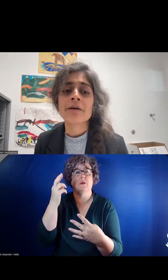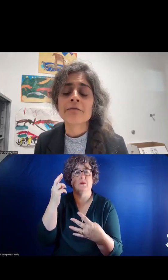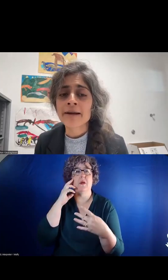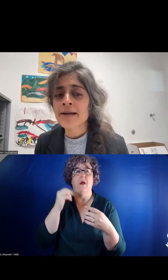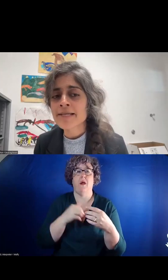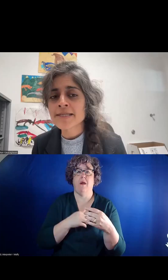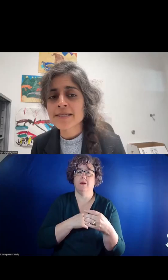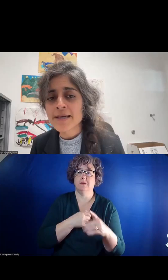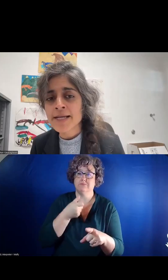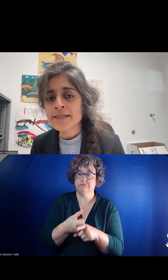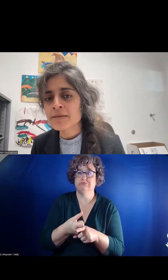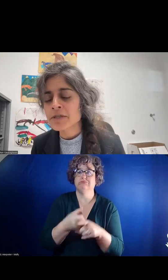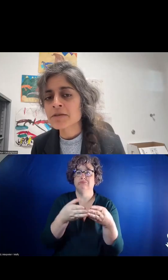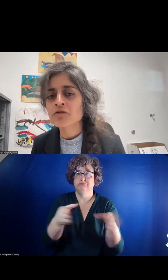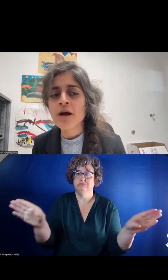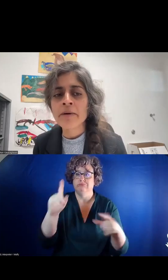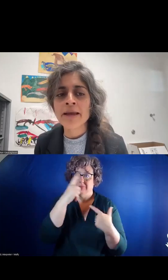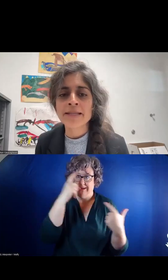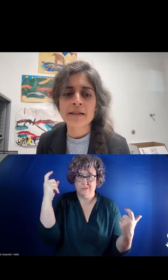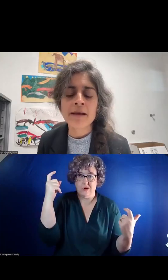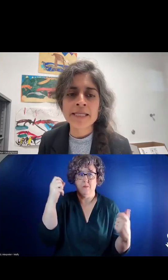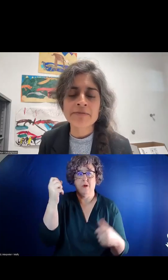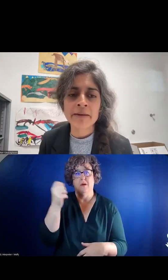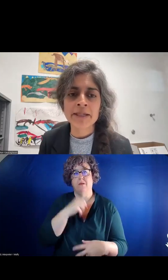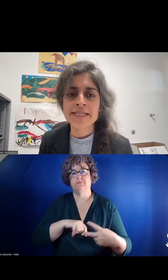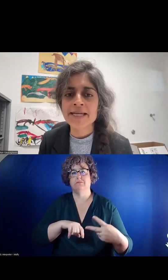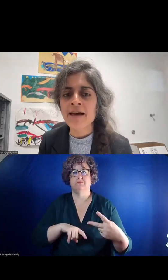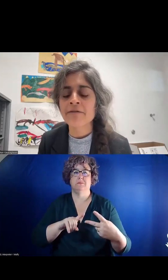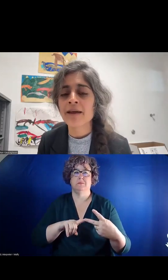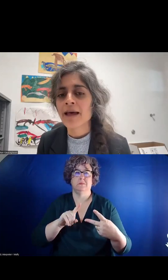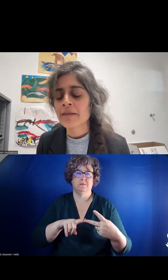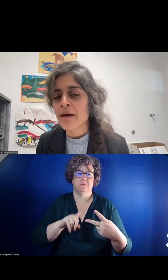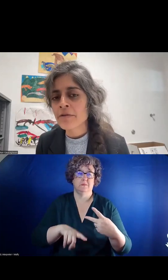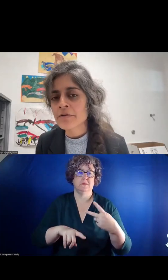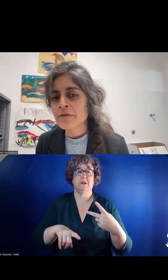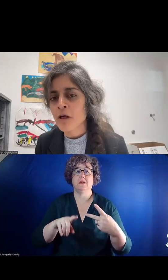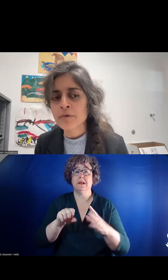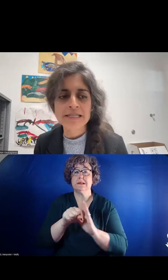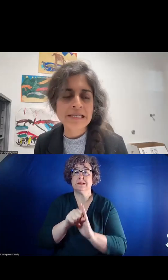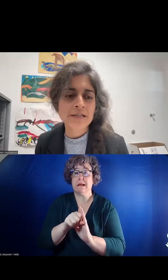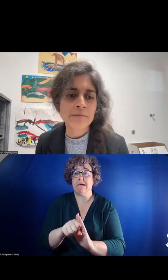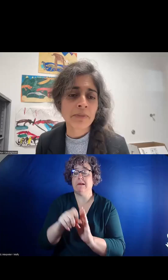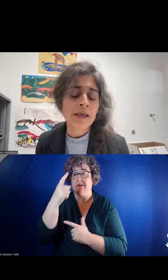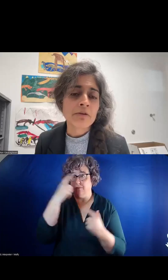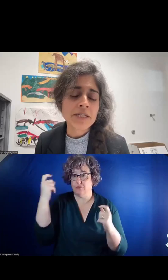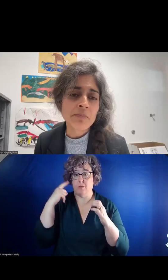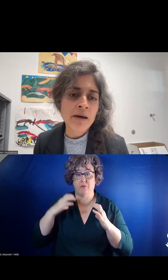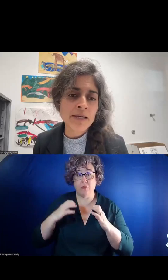recovery, recognizes the signs and symptoms of trauma in clients, families, staff, and others involved with the